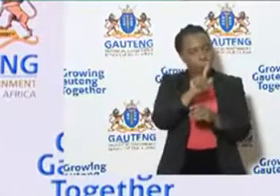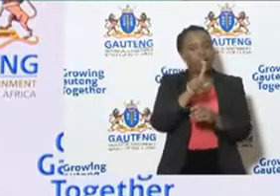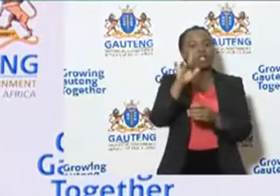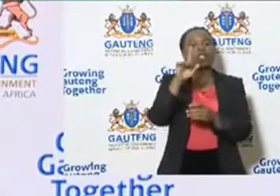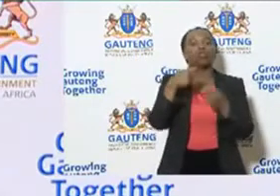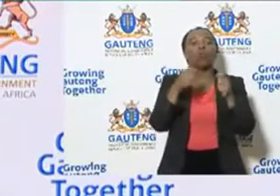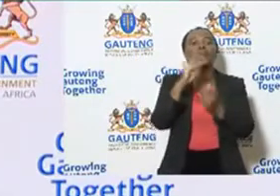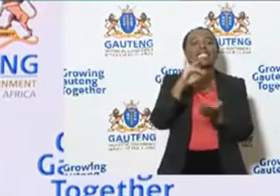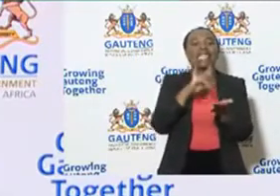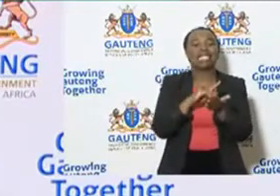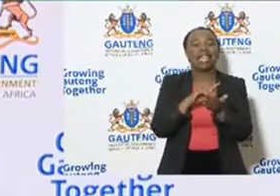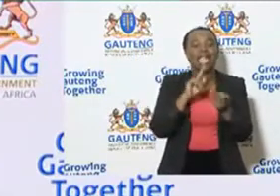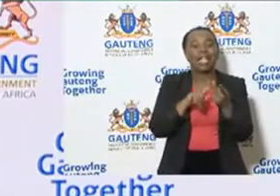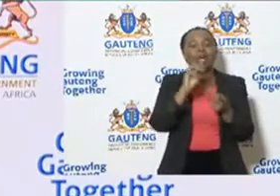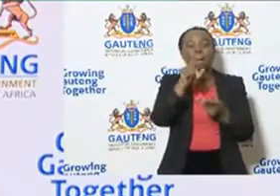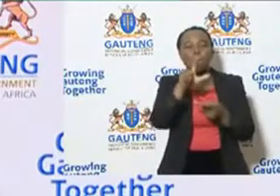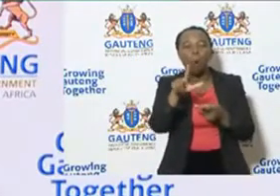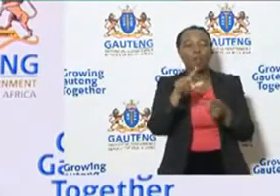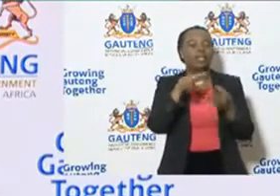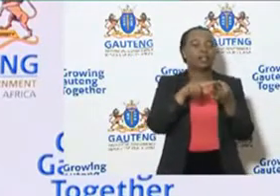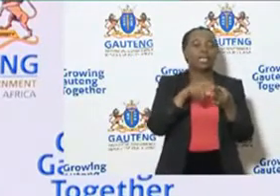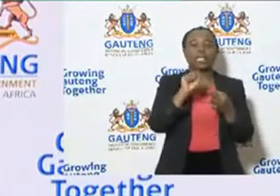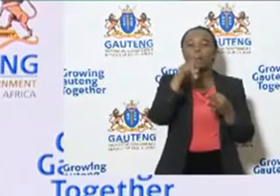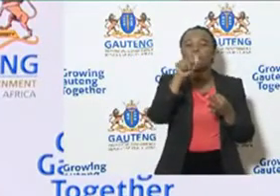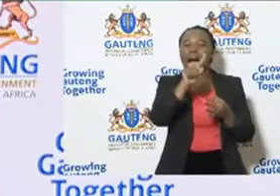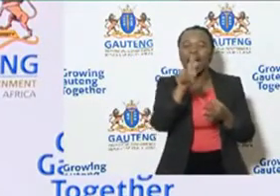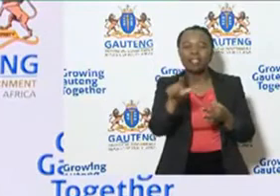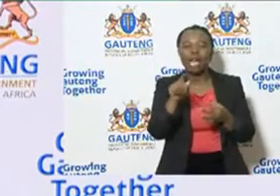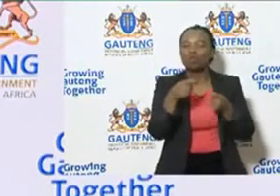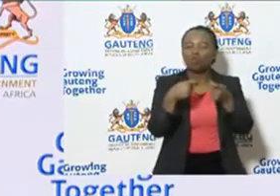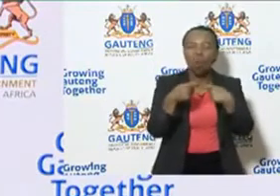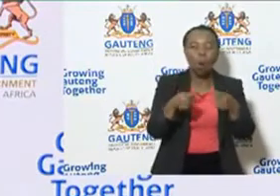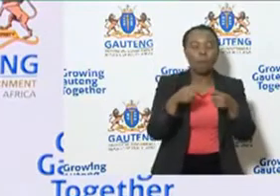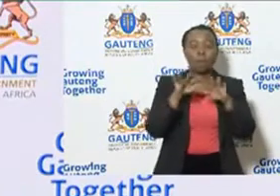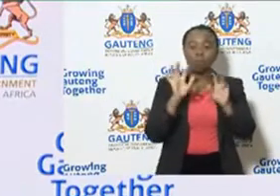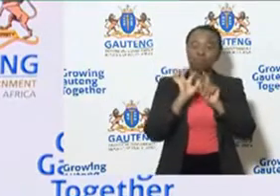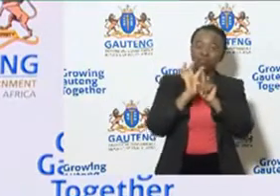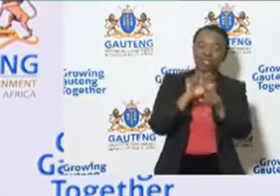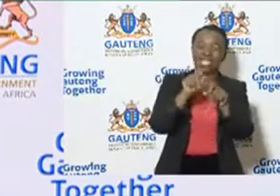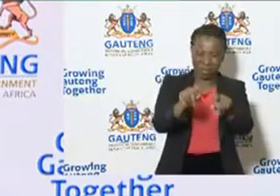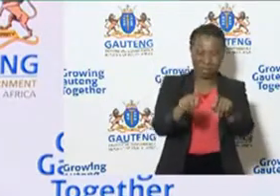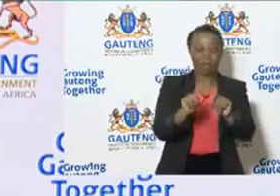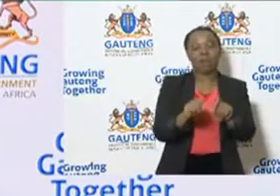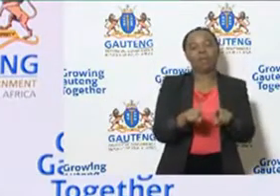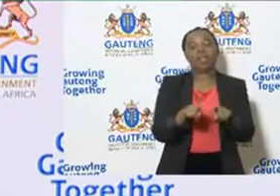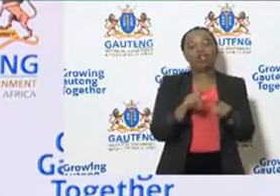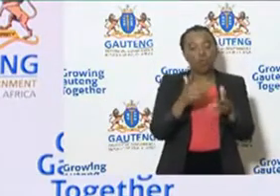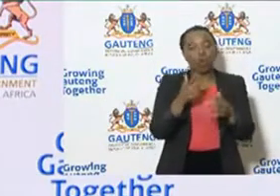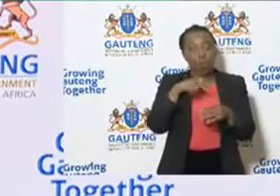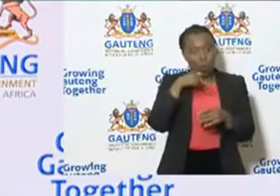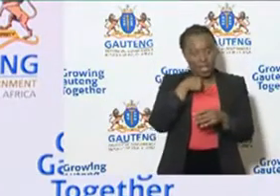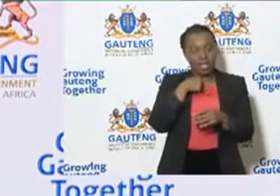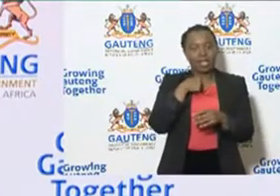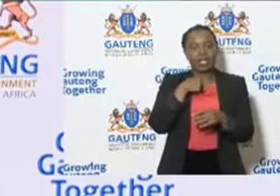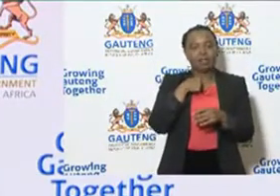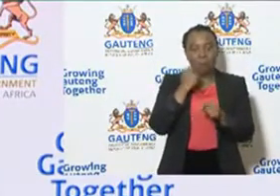centers and the spaza shops where our people come together. That this is a collective effort to ensure that we